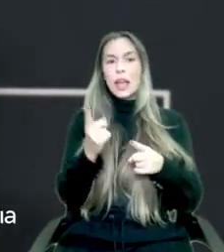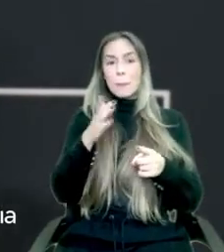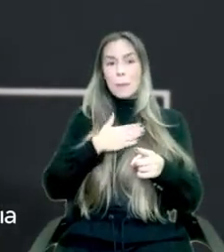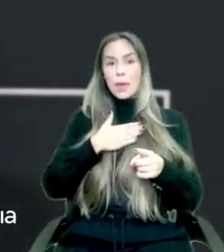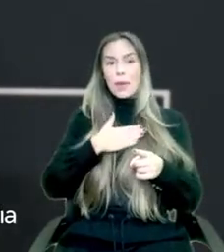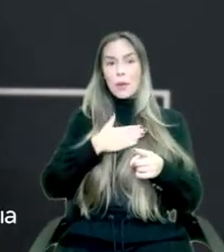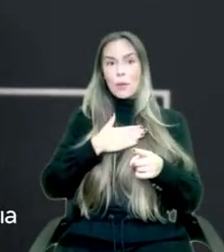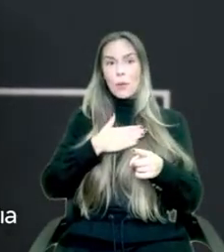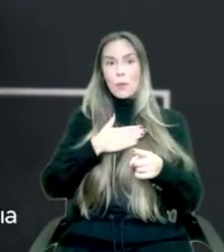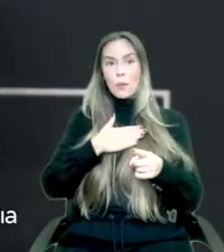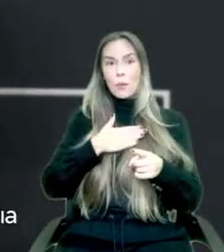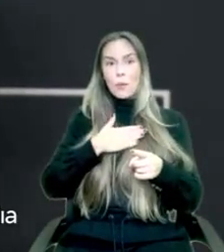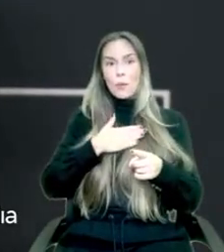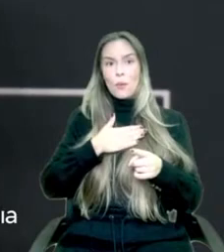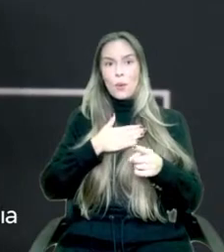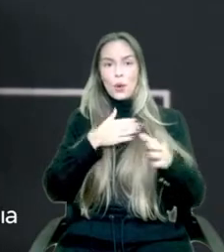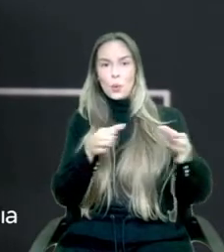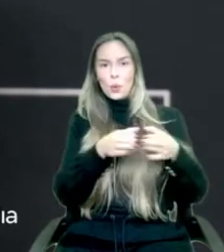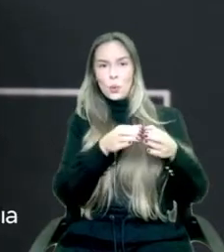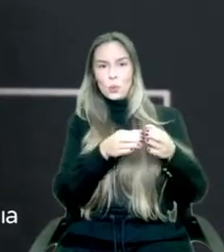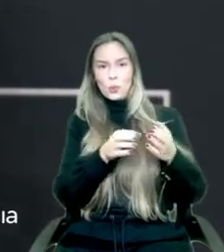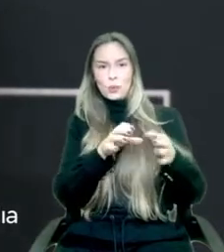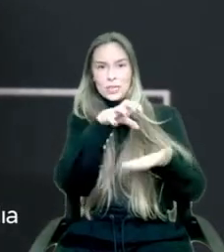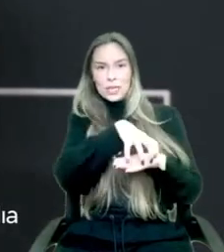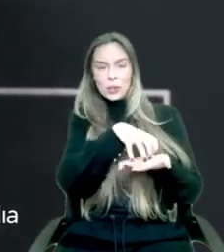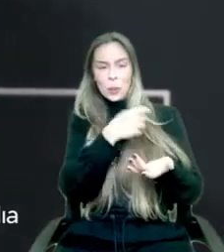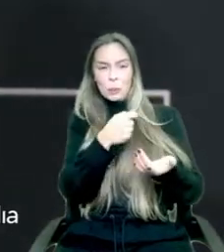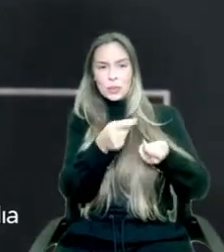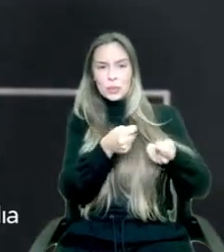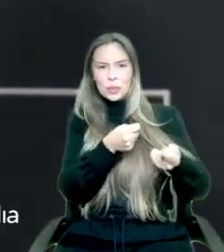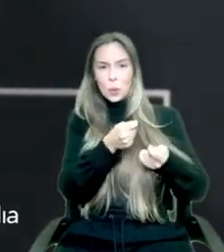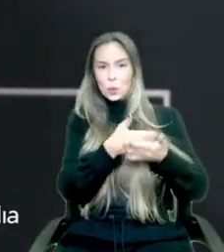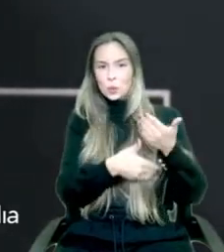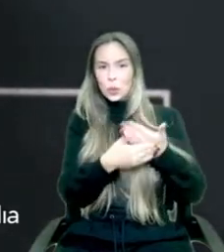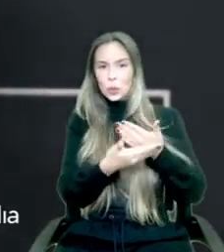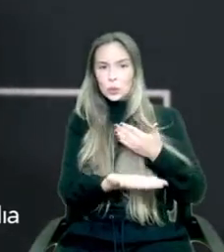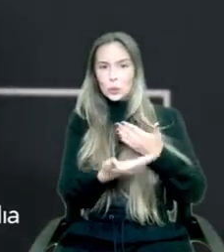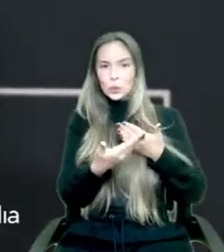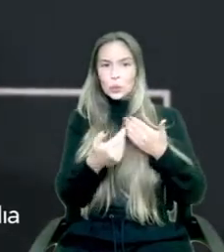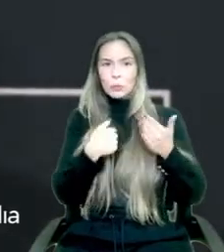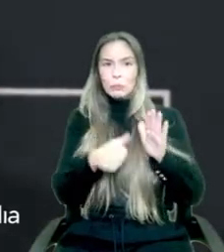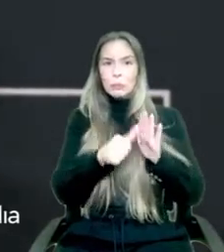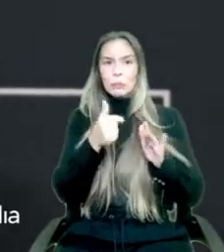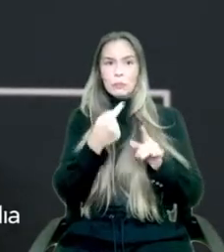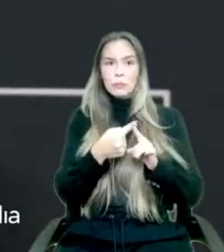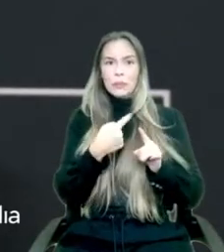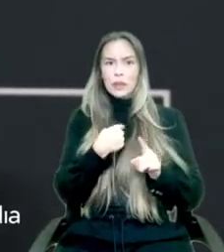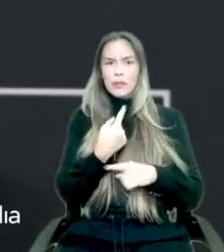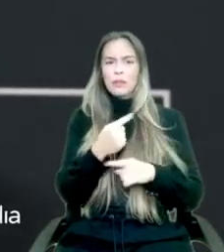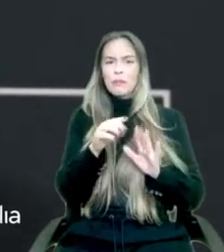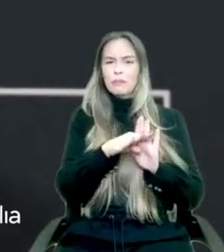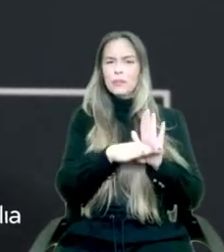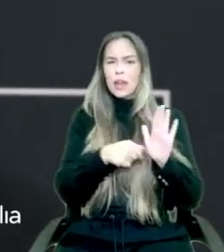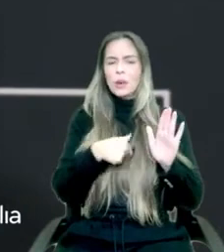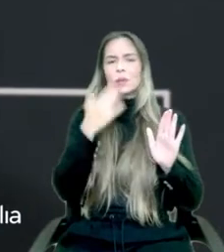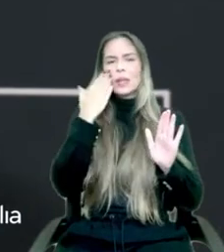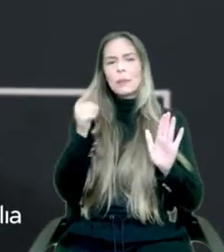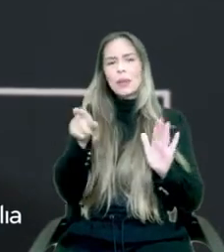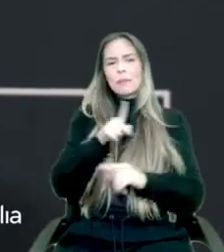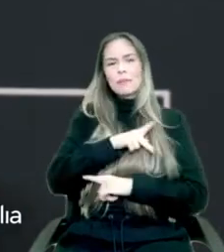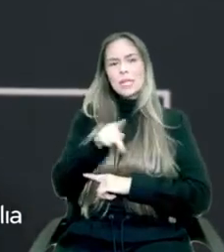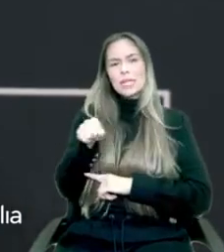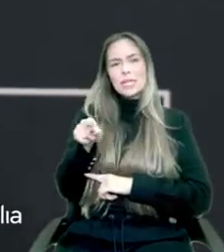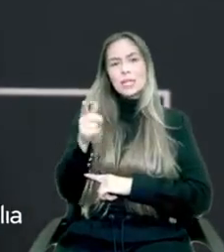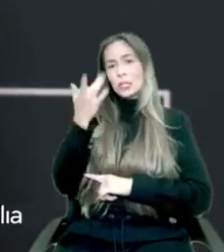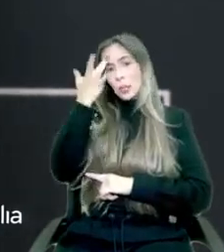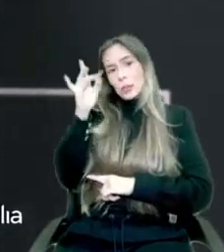out. And this was the first I'd heard of it. And there were a few things that I knew that the president didn't know that